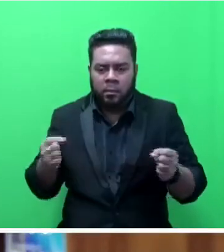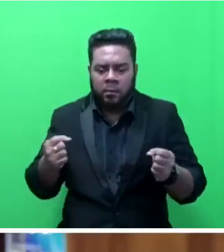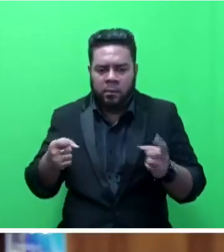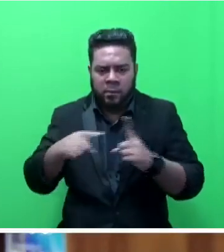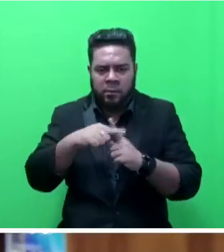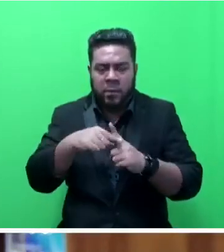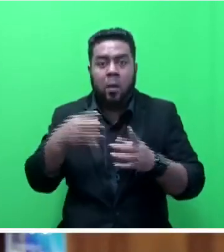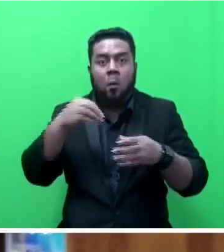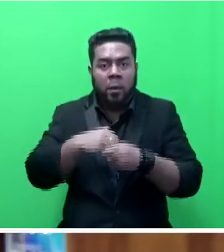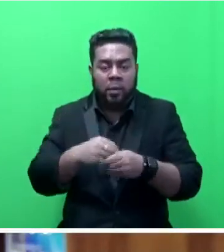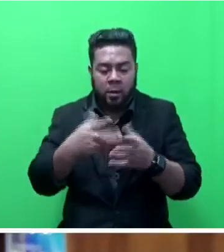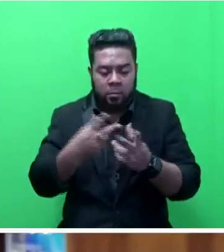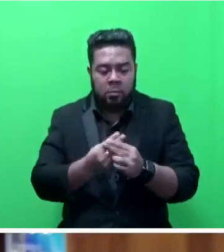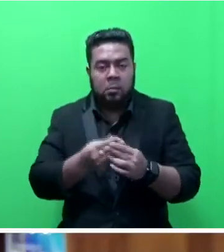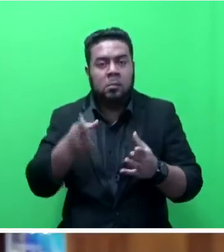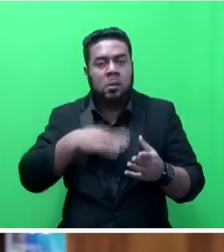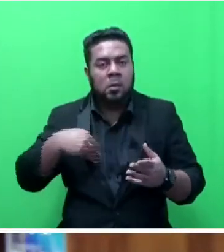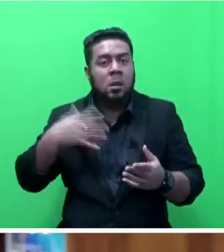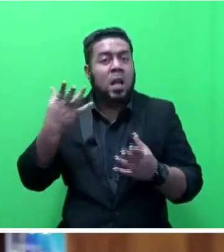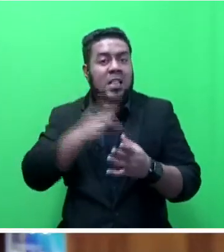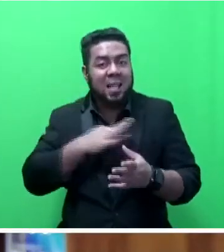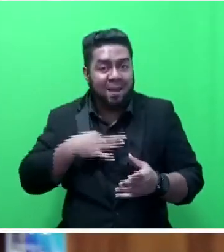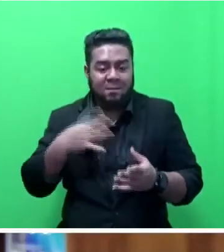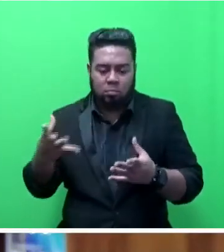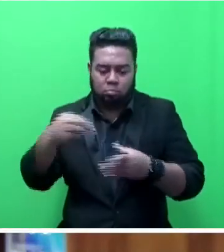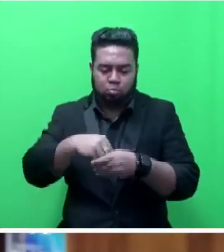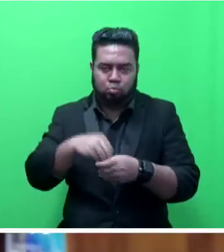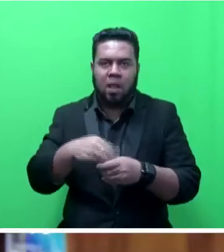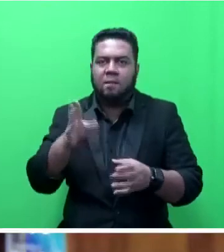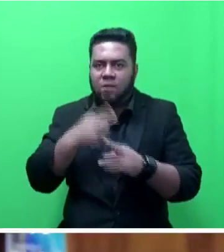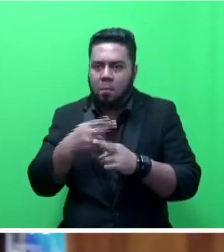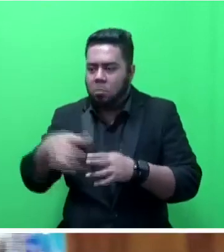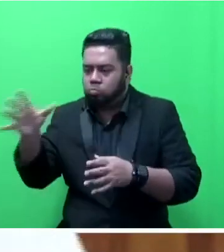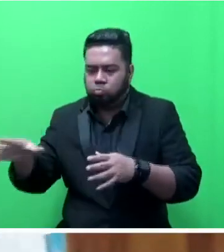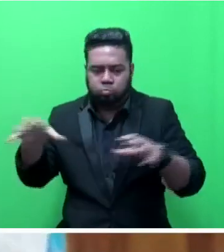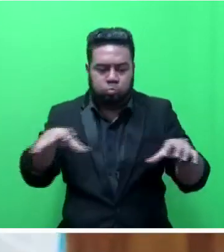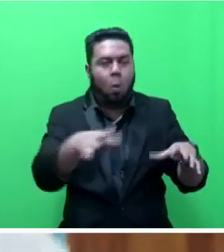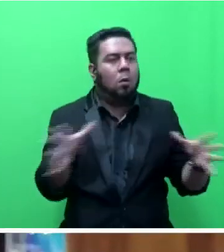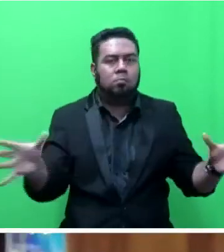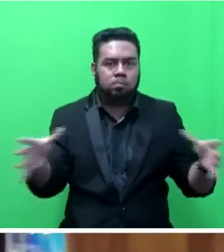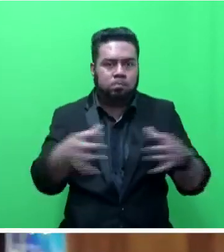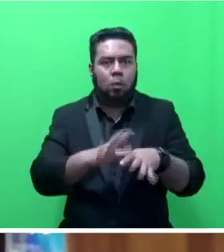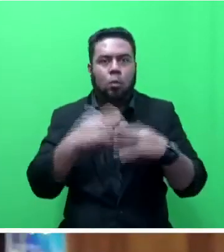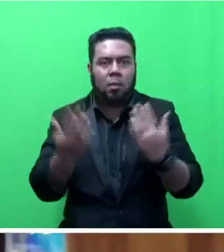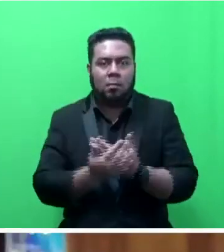the ministry and our staff and the farmers, commercial farmers. So, Mr.